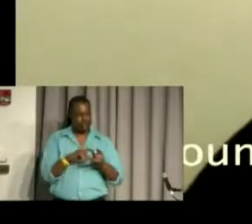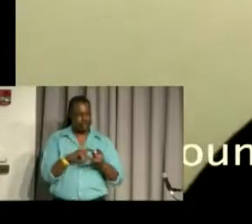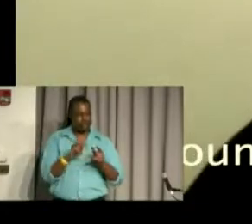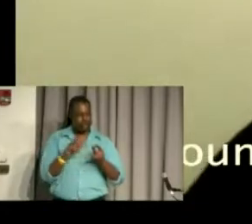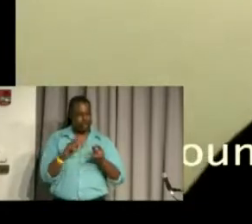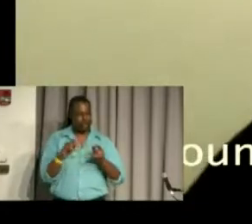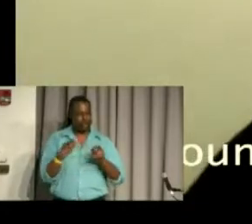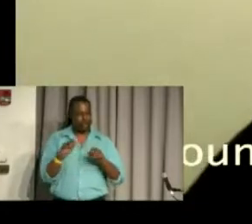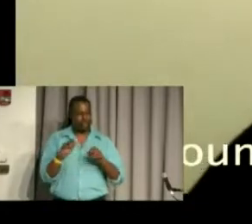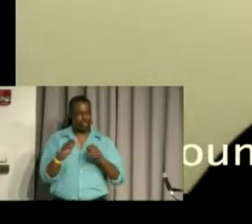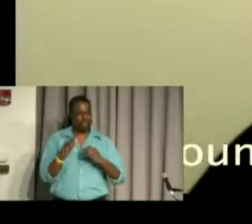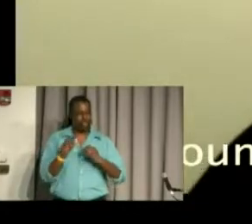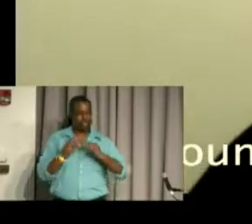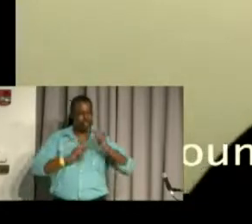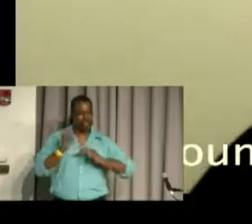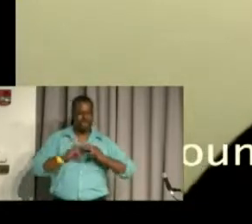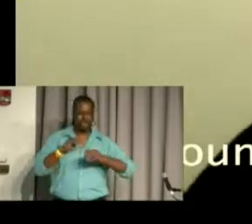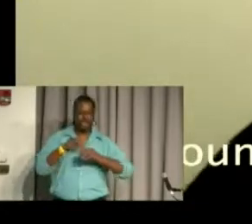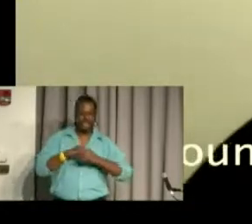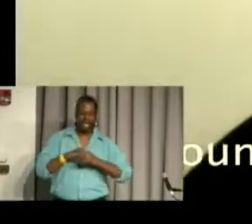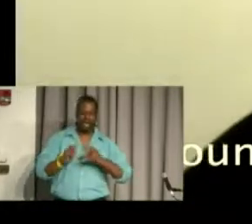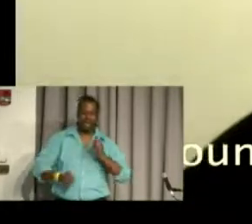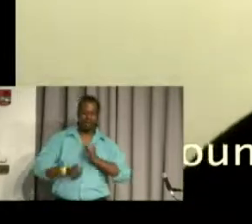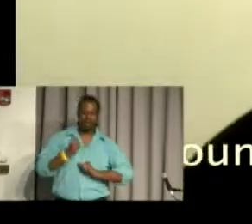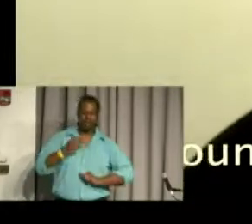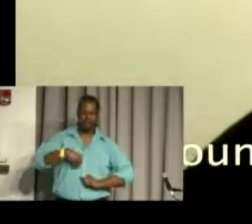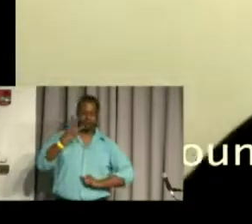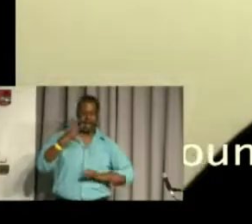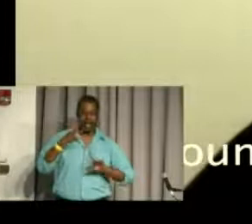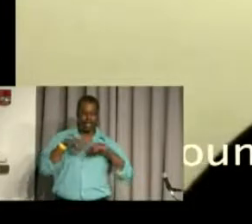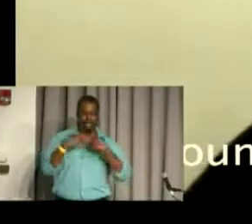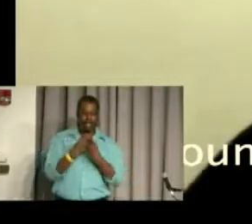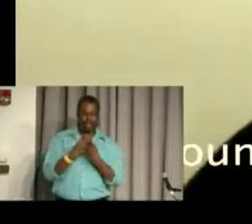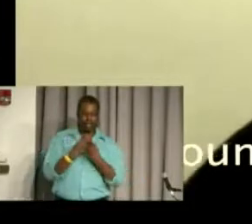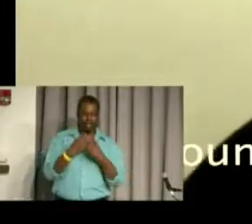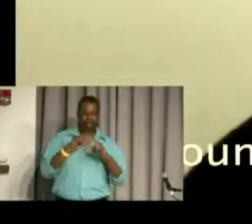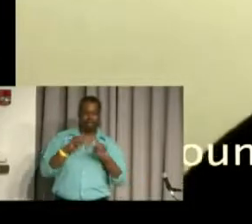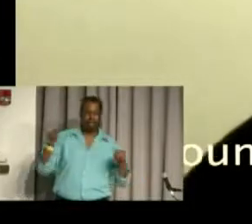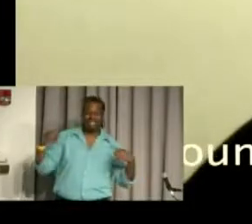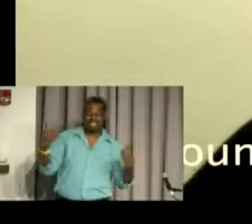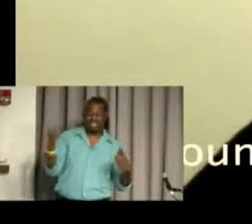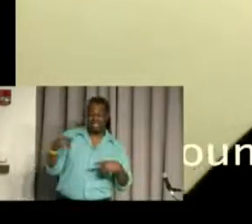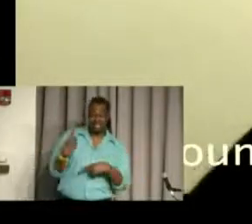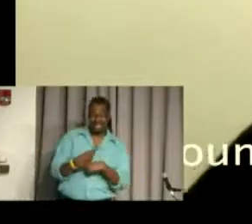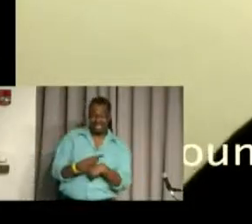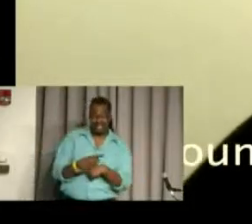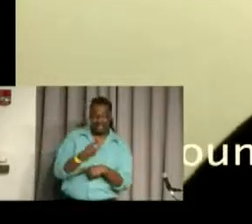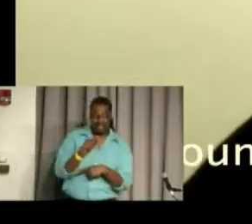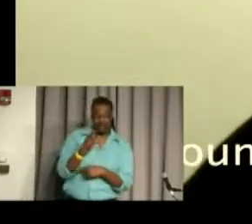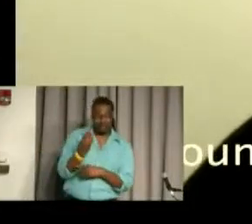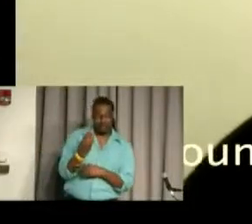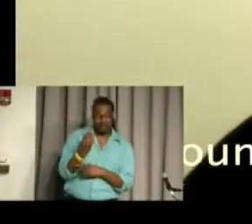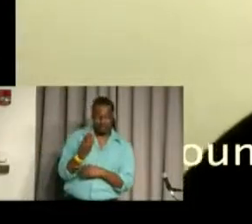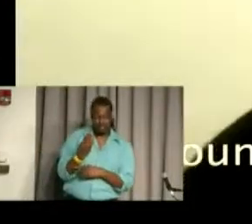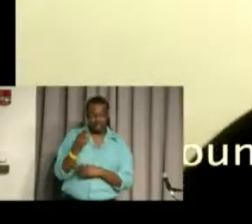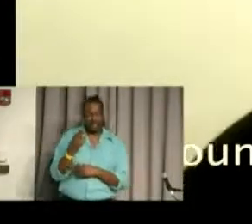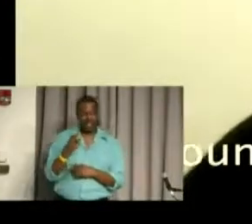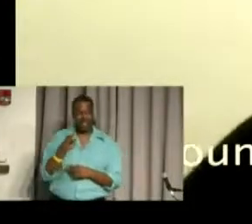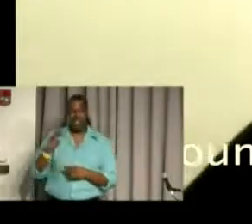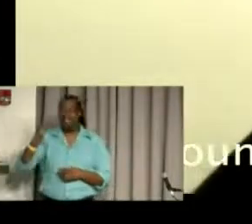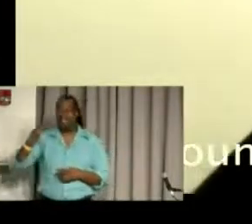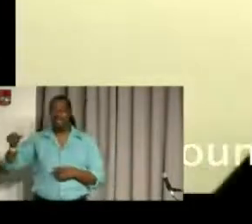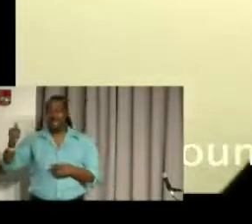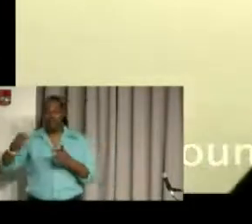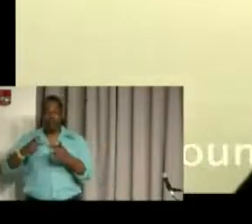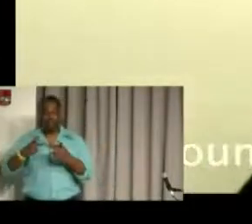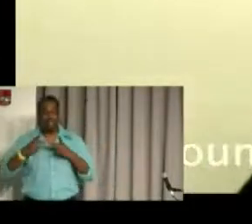facilities in the majority white 3rd district. Yet since that same year, 2014, over half a dozen new facilities have been